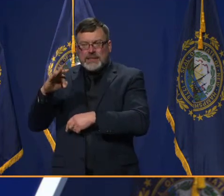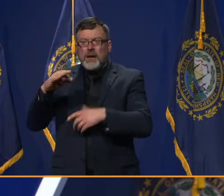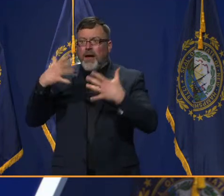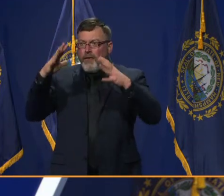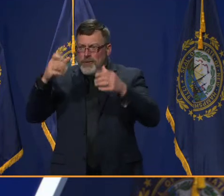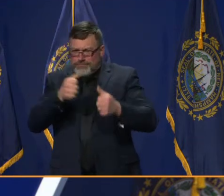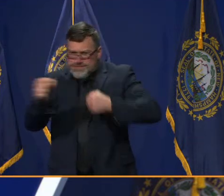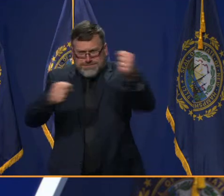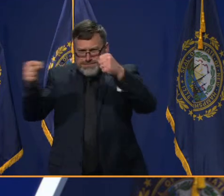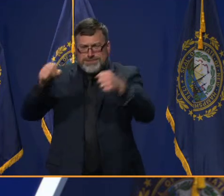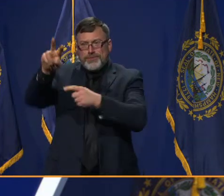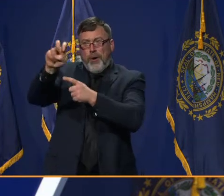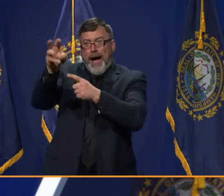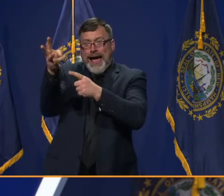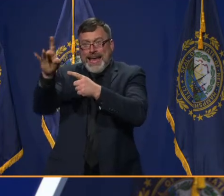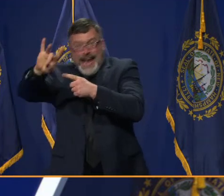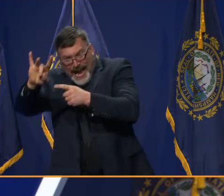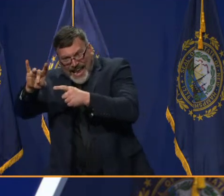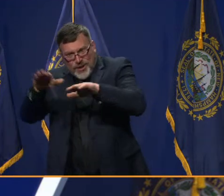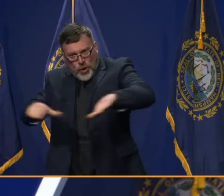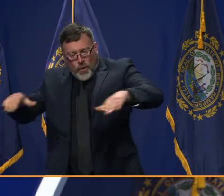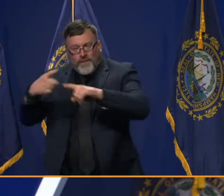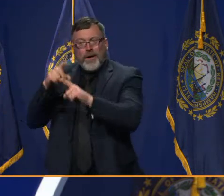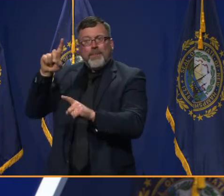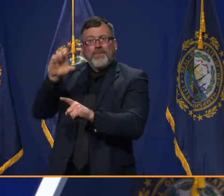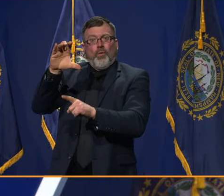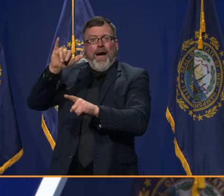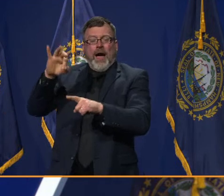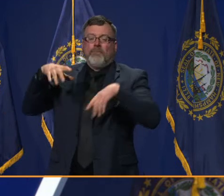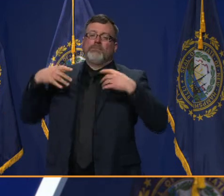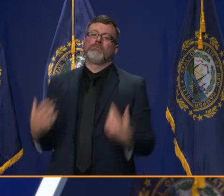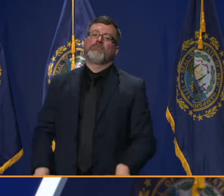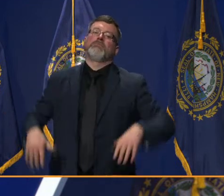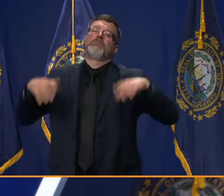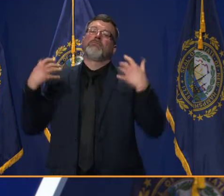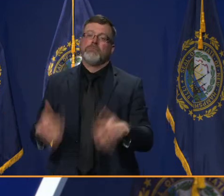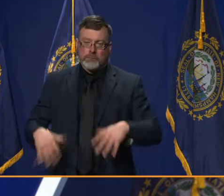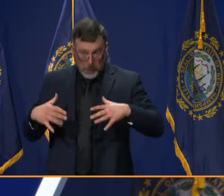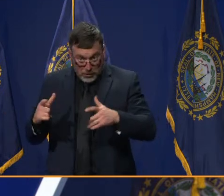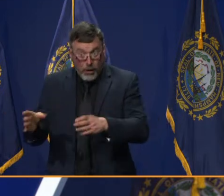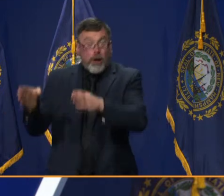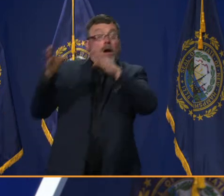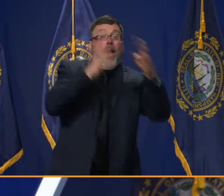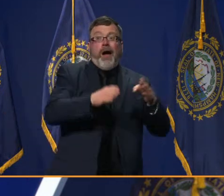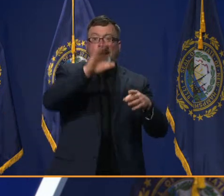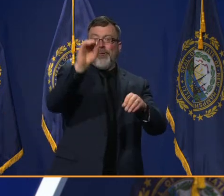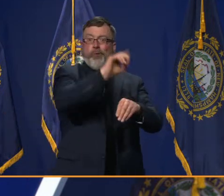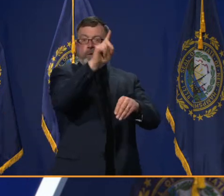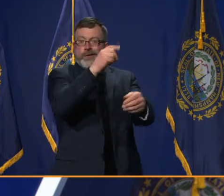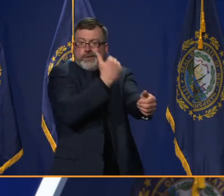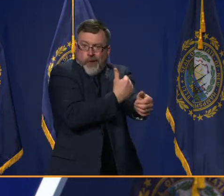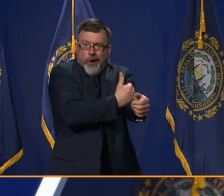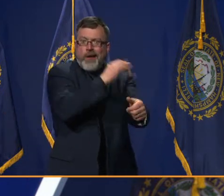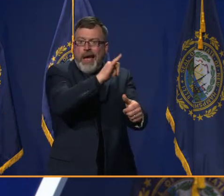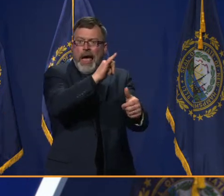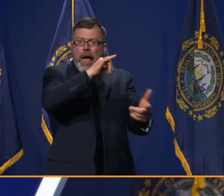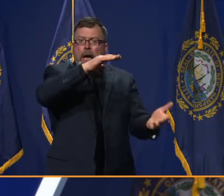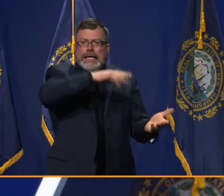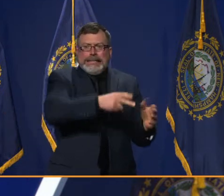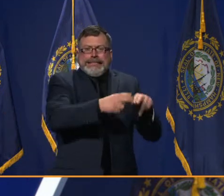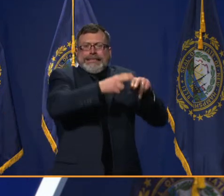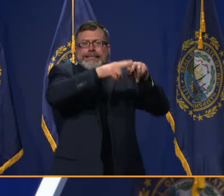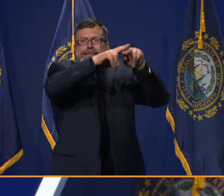DCYF care. And after seeing the numerous years, the numbers of overdoses, I think 10 straight years of